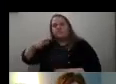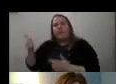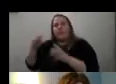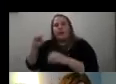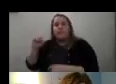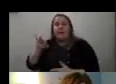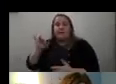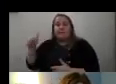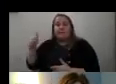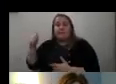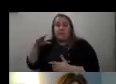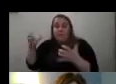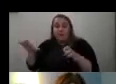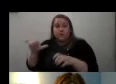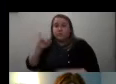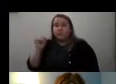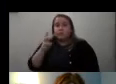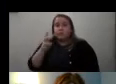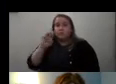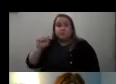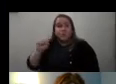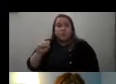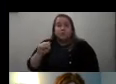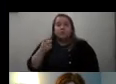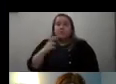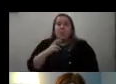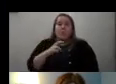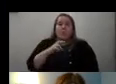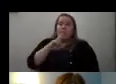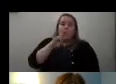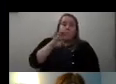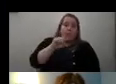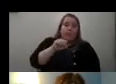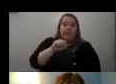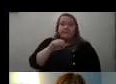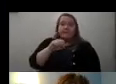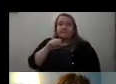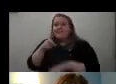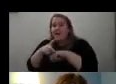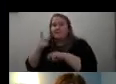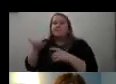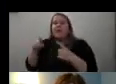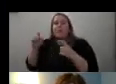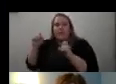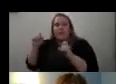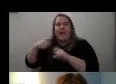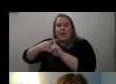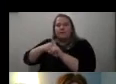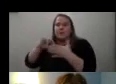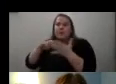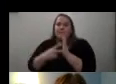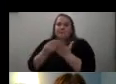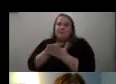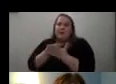do jewels or just one of the ballets, rubies or emeralds, we could rent them out. And that's a wonderful source of income for the